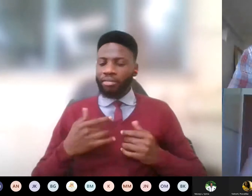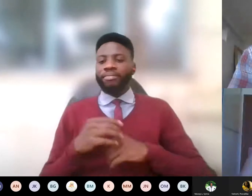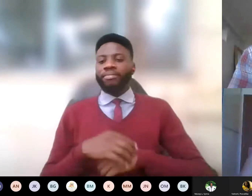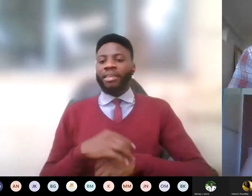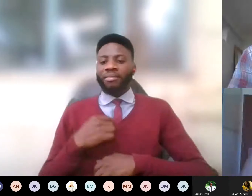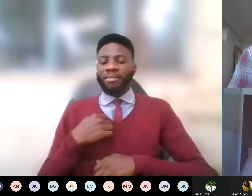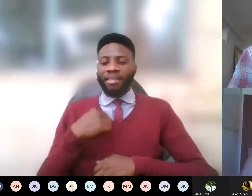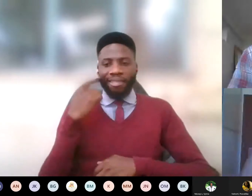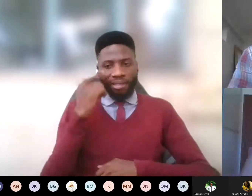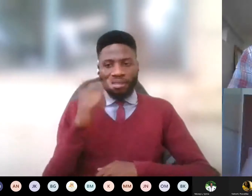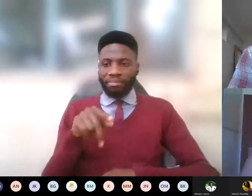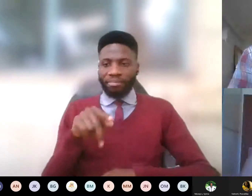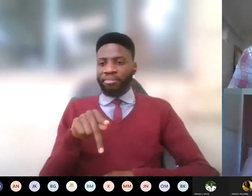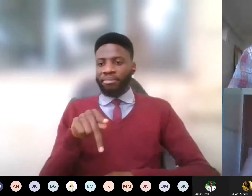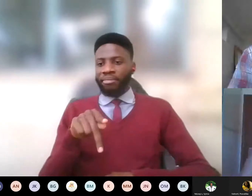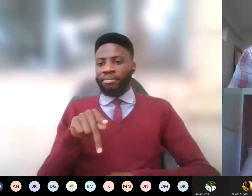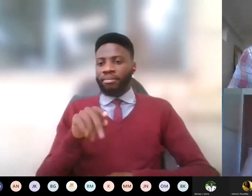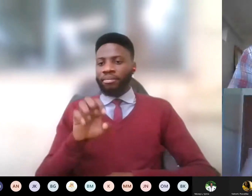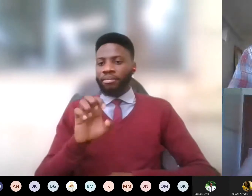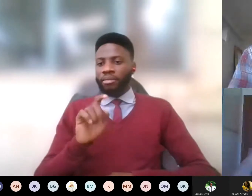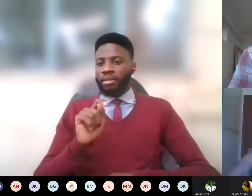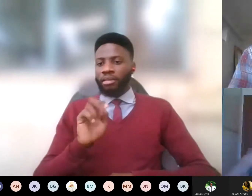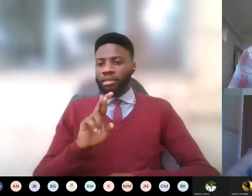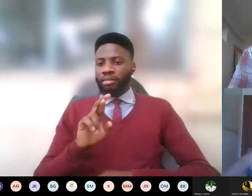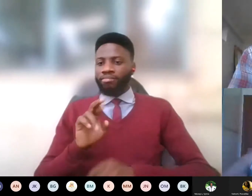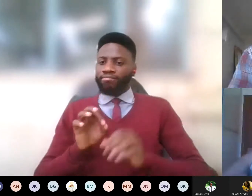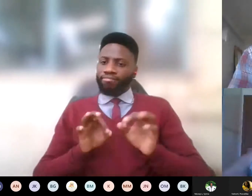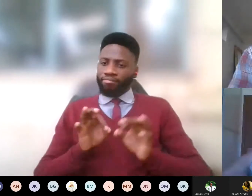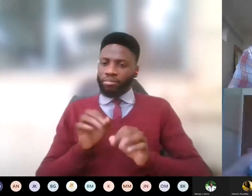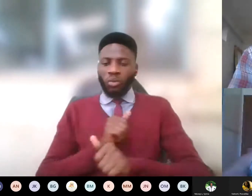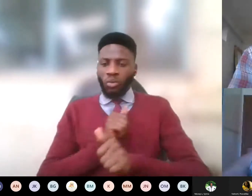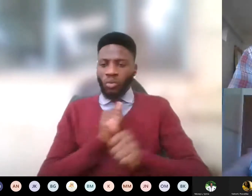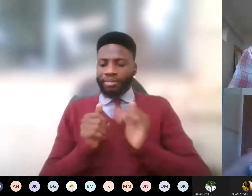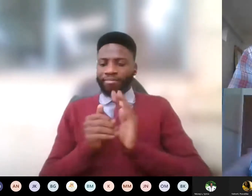every year is pumped into fintech startups.